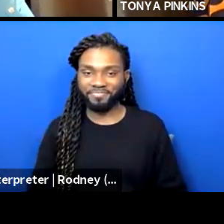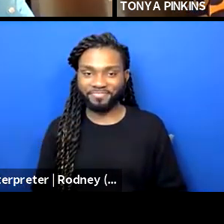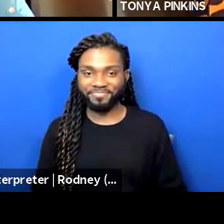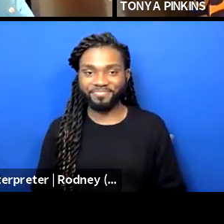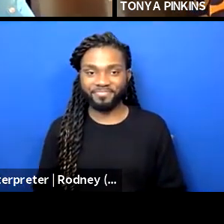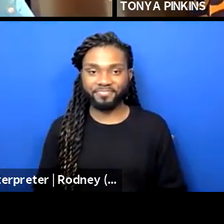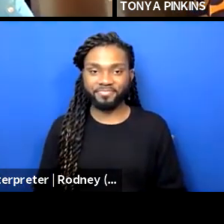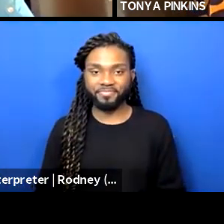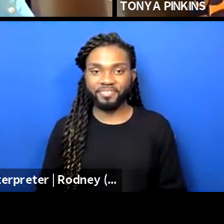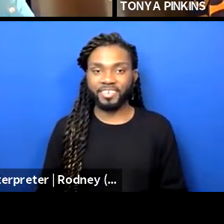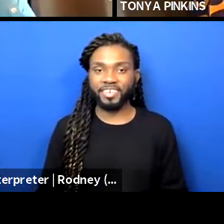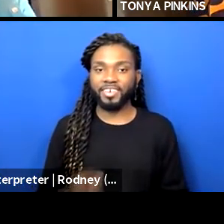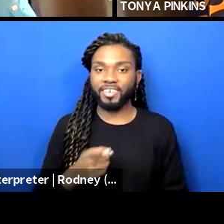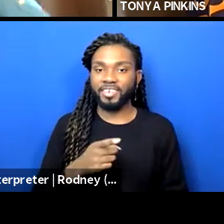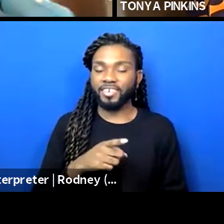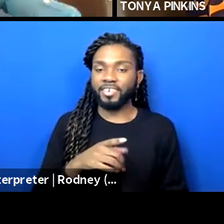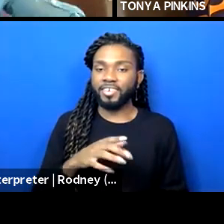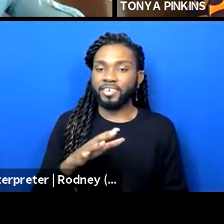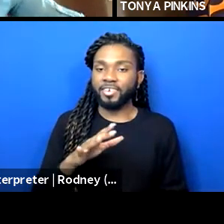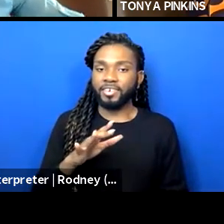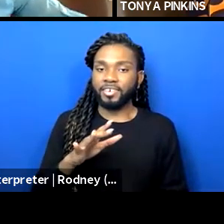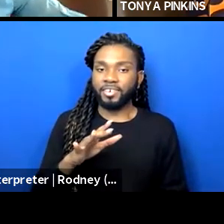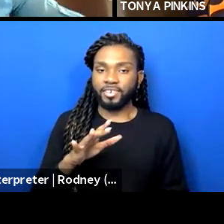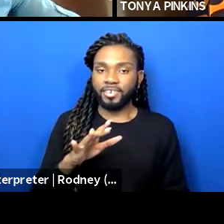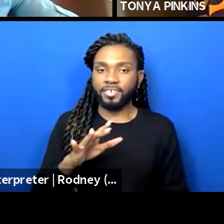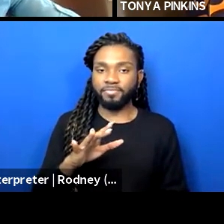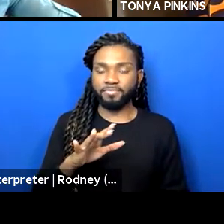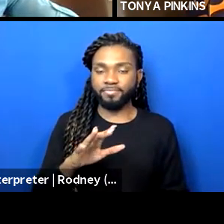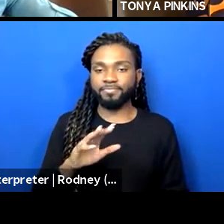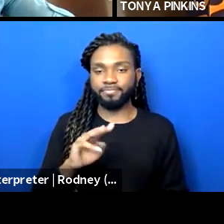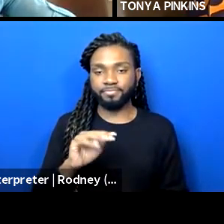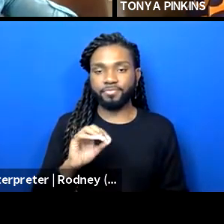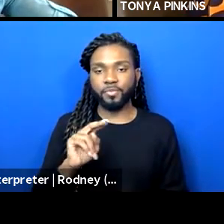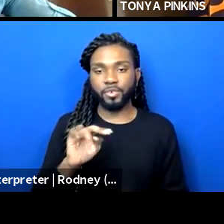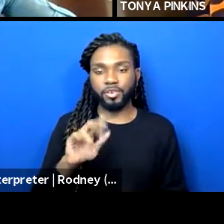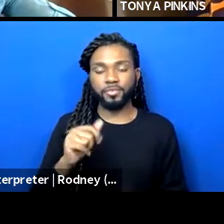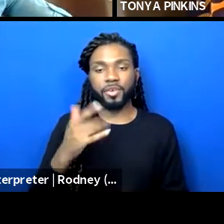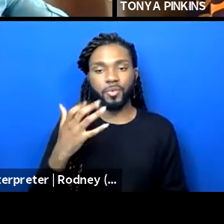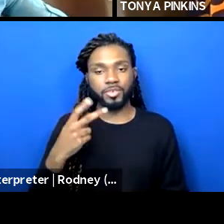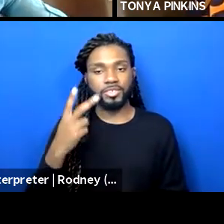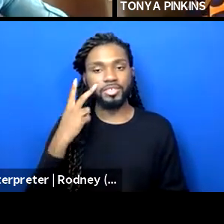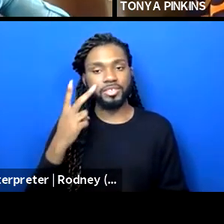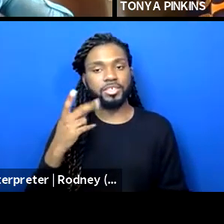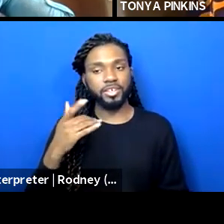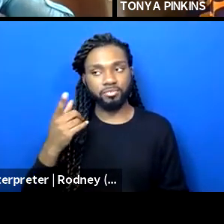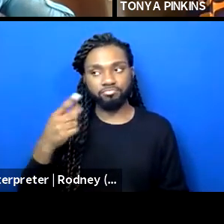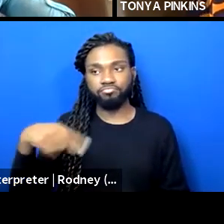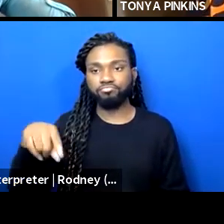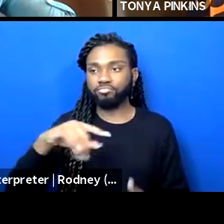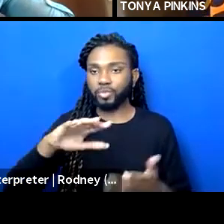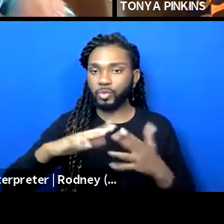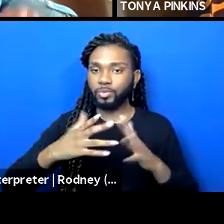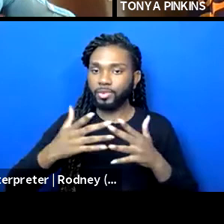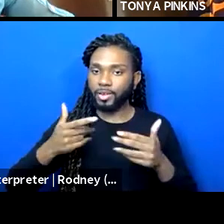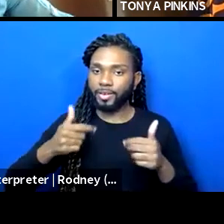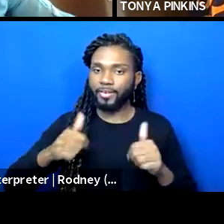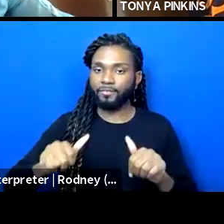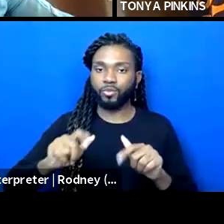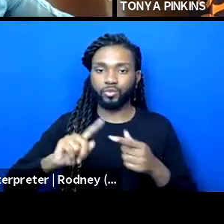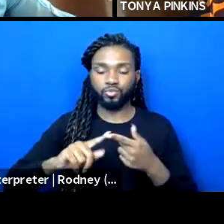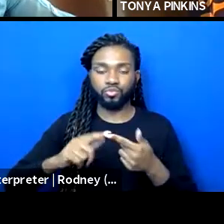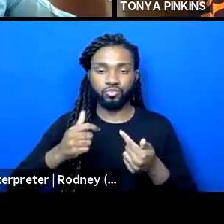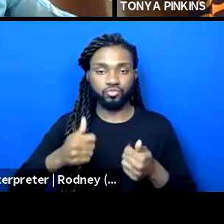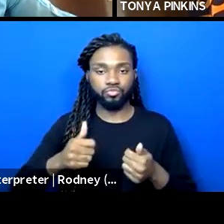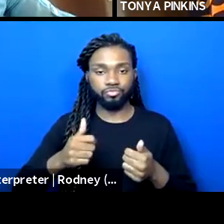yeah, I would love to see a collective, concerted effort to actually repair